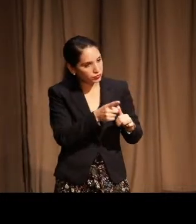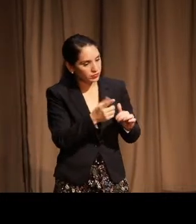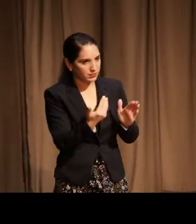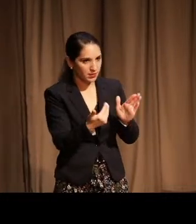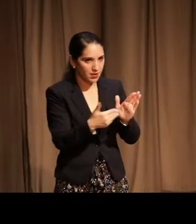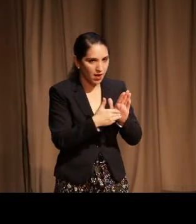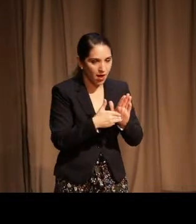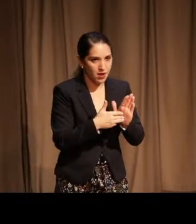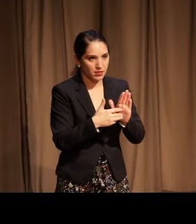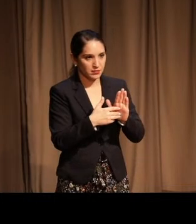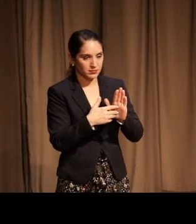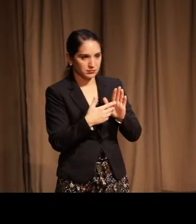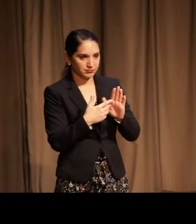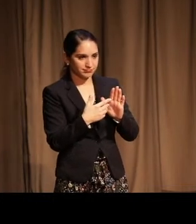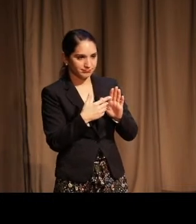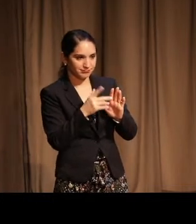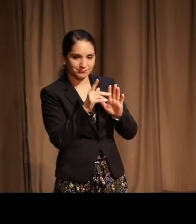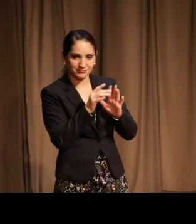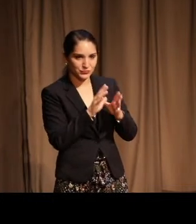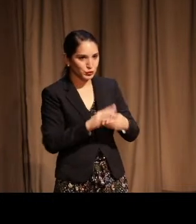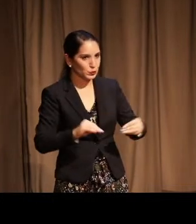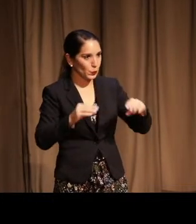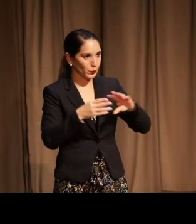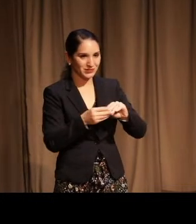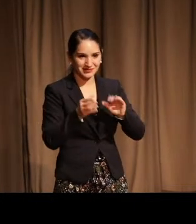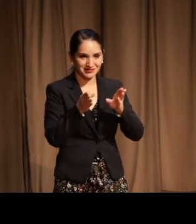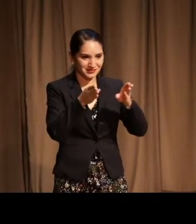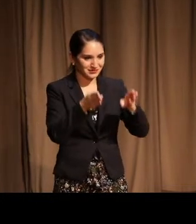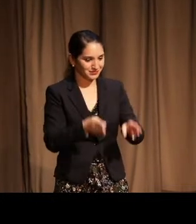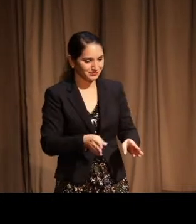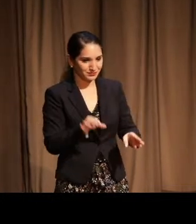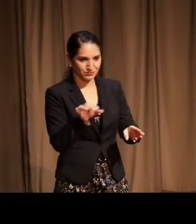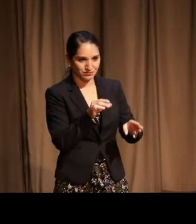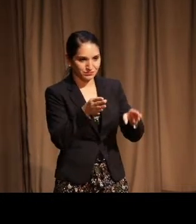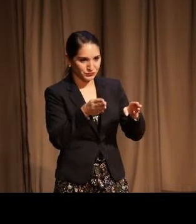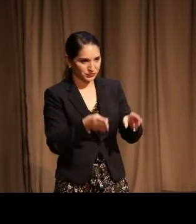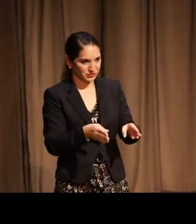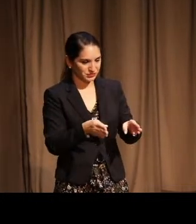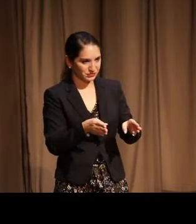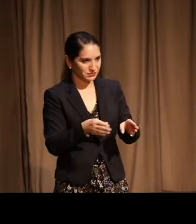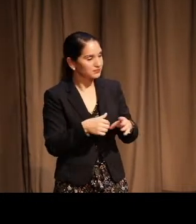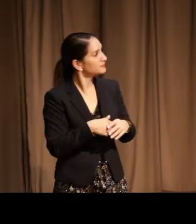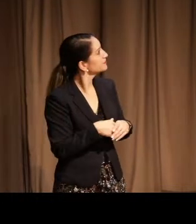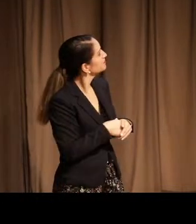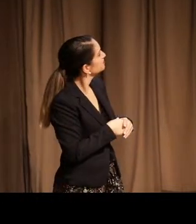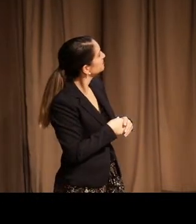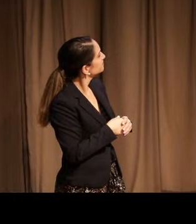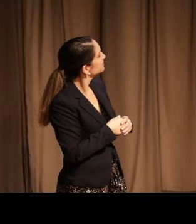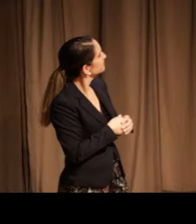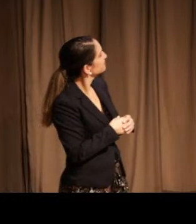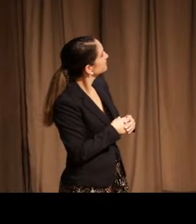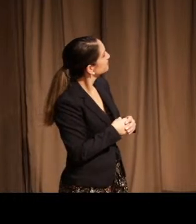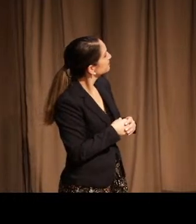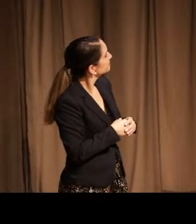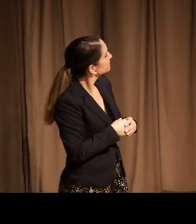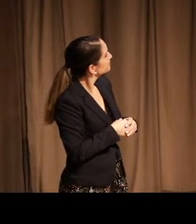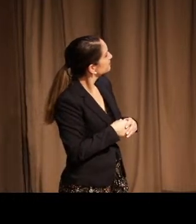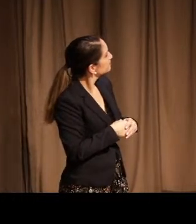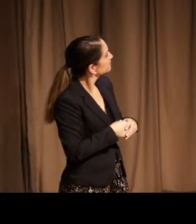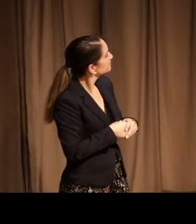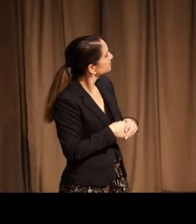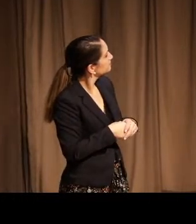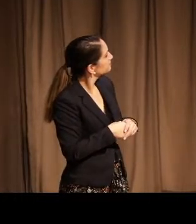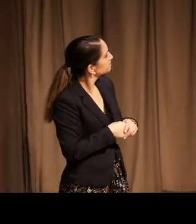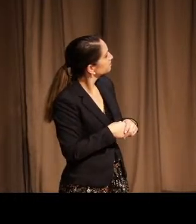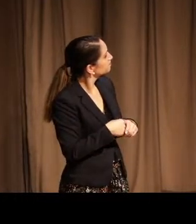the story of the same person. It's the same guerrilla girl. Yeah, This is just- the Nalva. In a different I